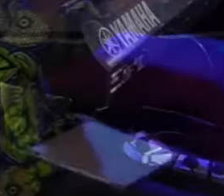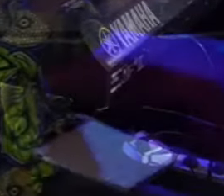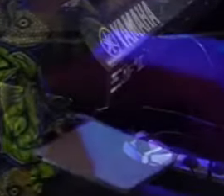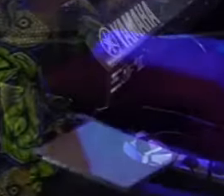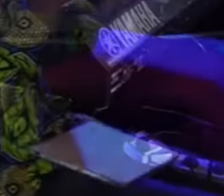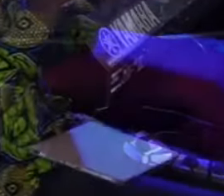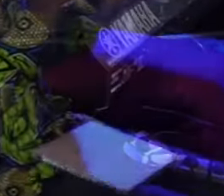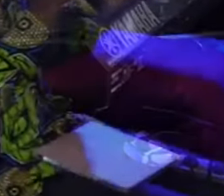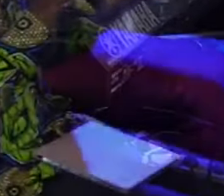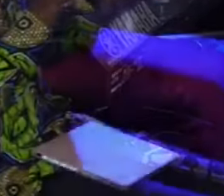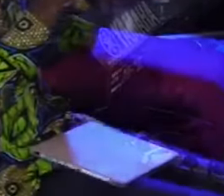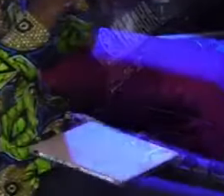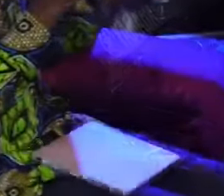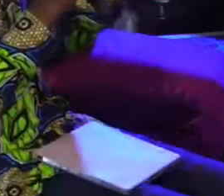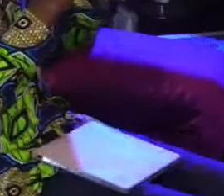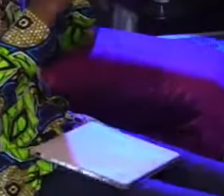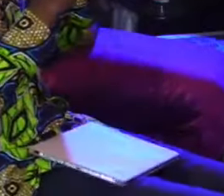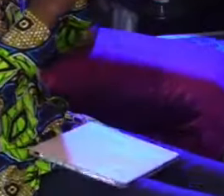soul.